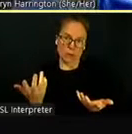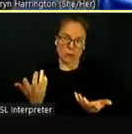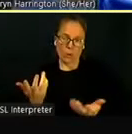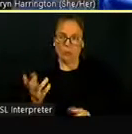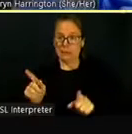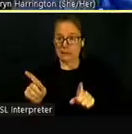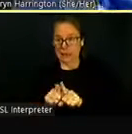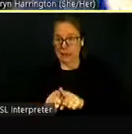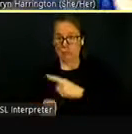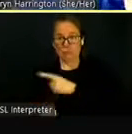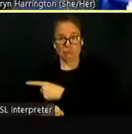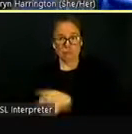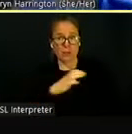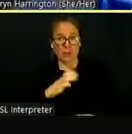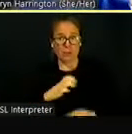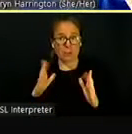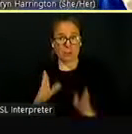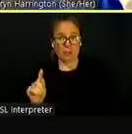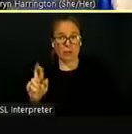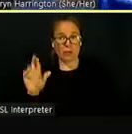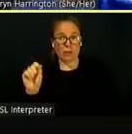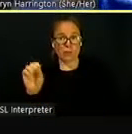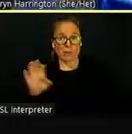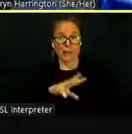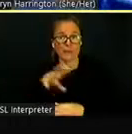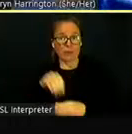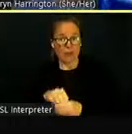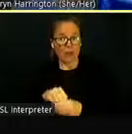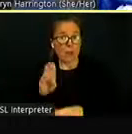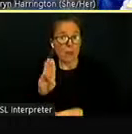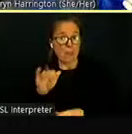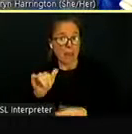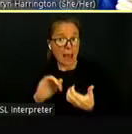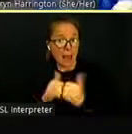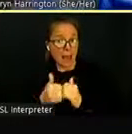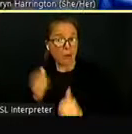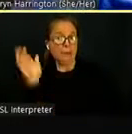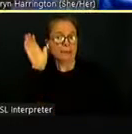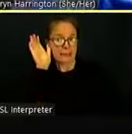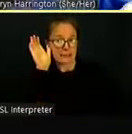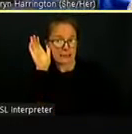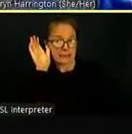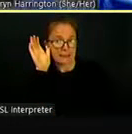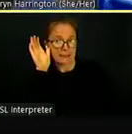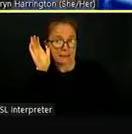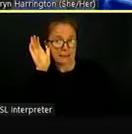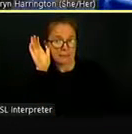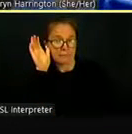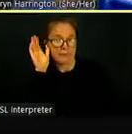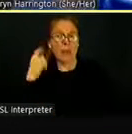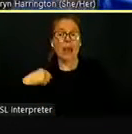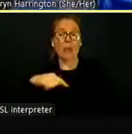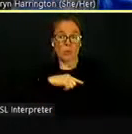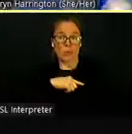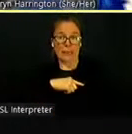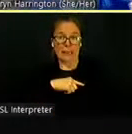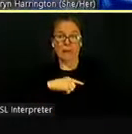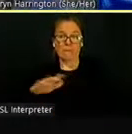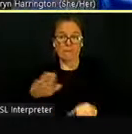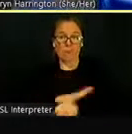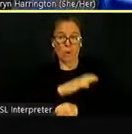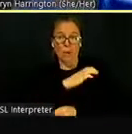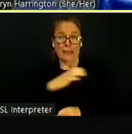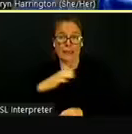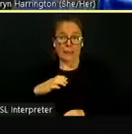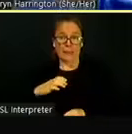Commissioner Treese, I participated by listening. And we as a commission have